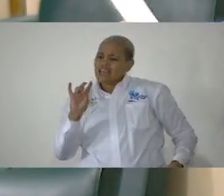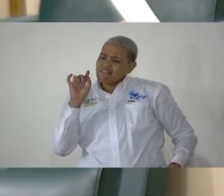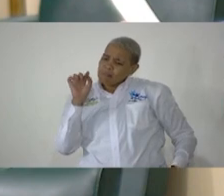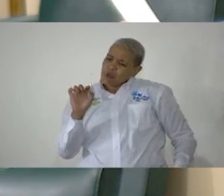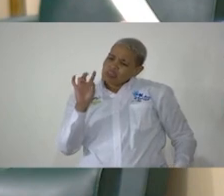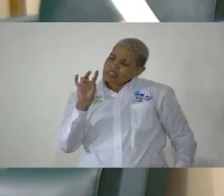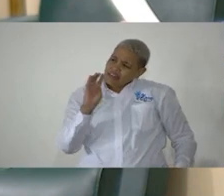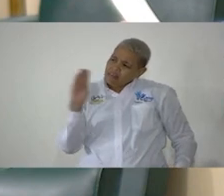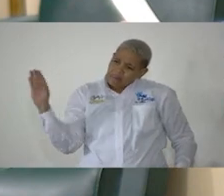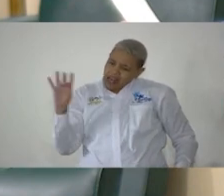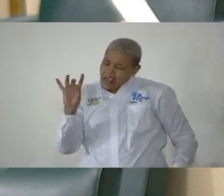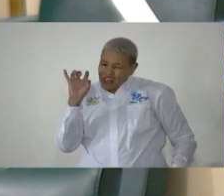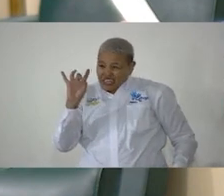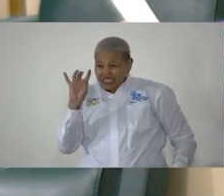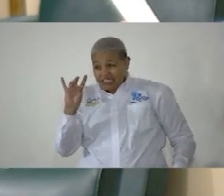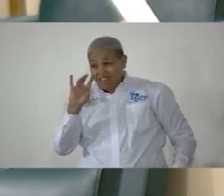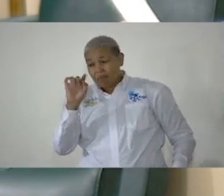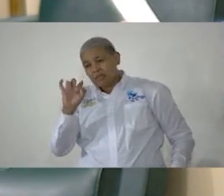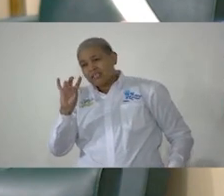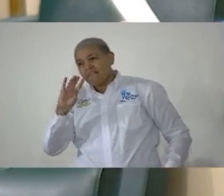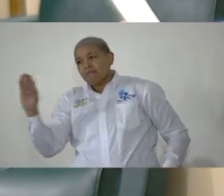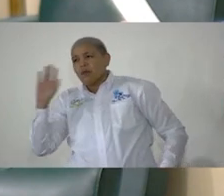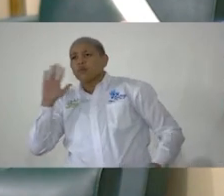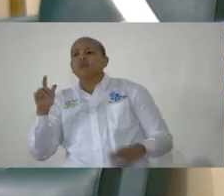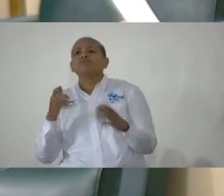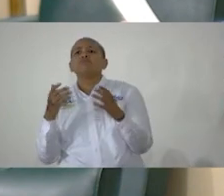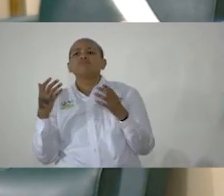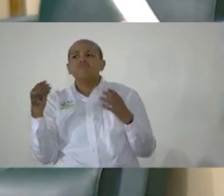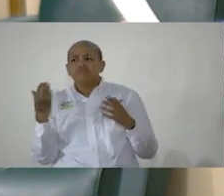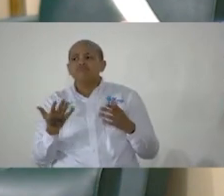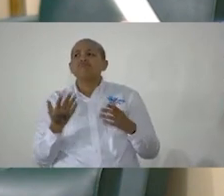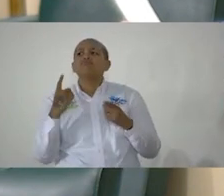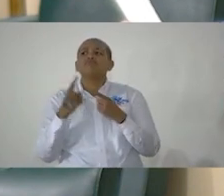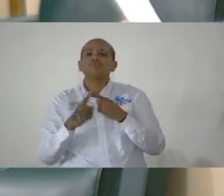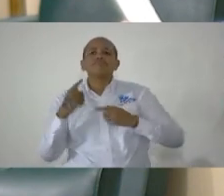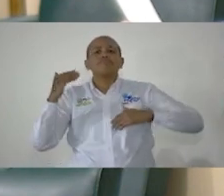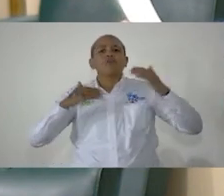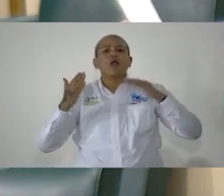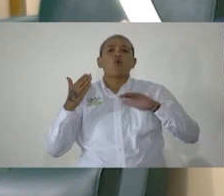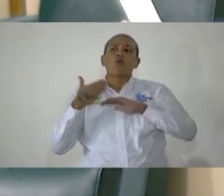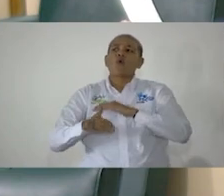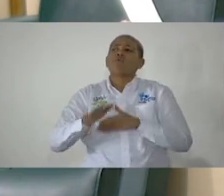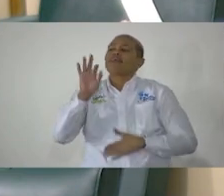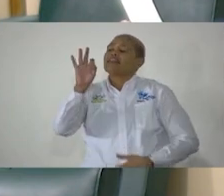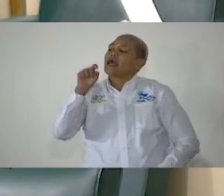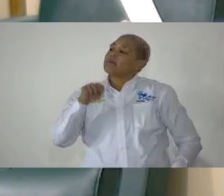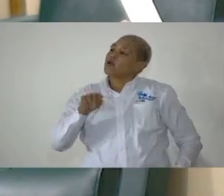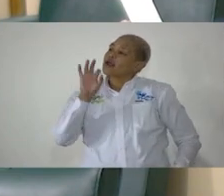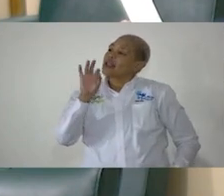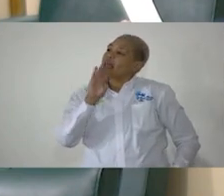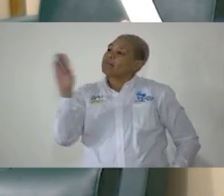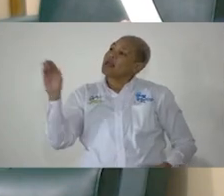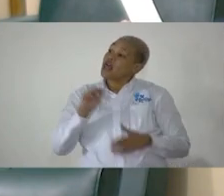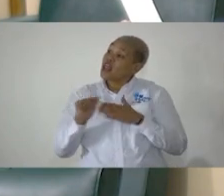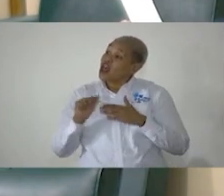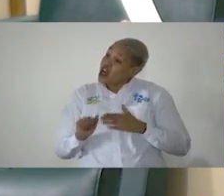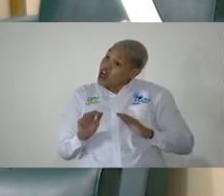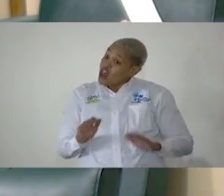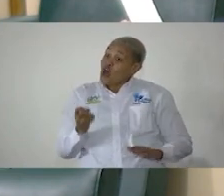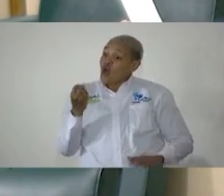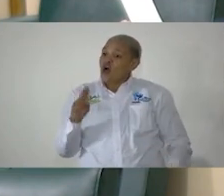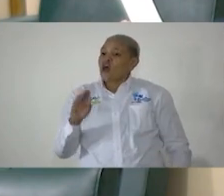$887.7 billion will generate the required fiscal balance surplus of $9.9 billion